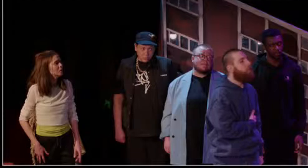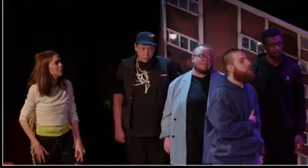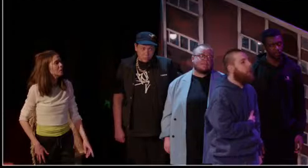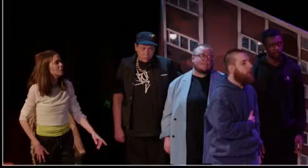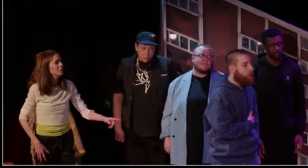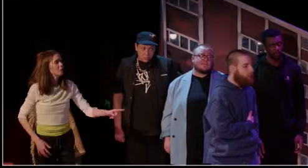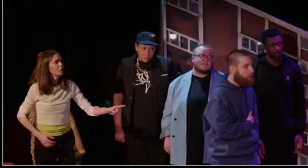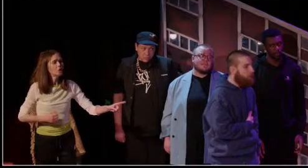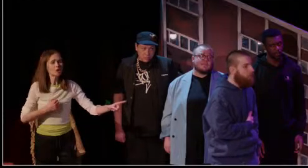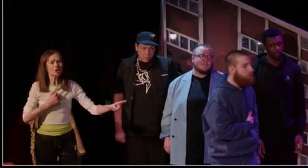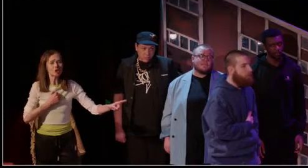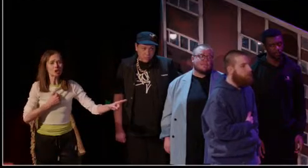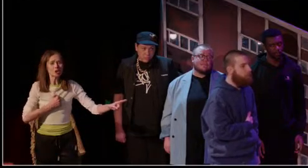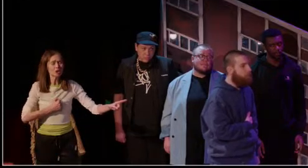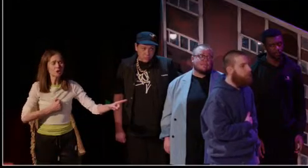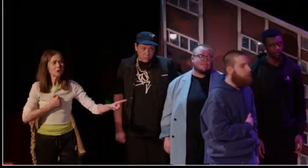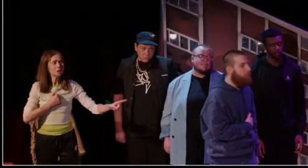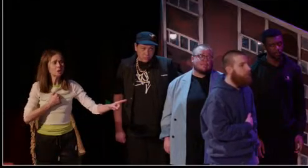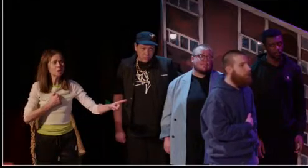I'm sorry.